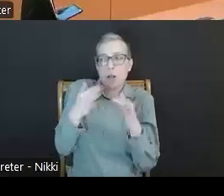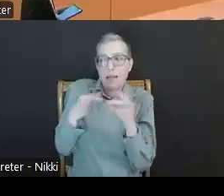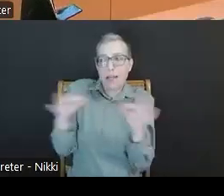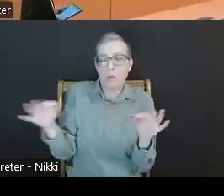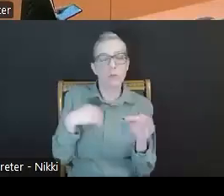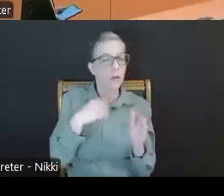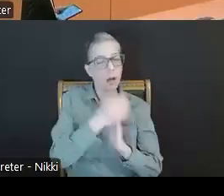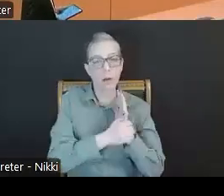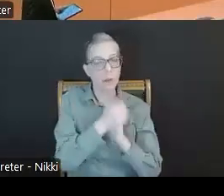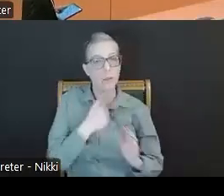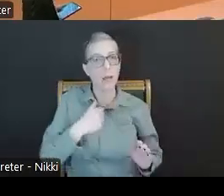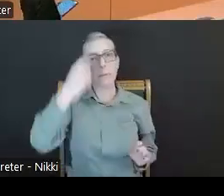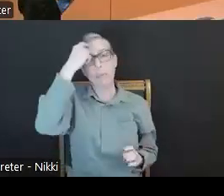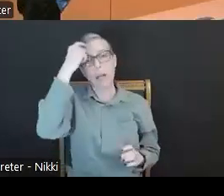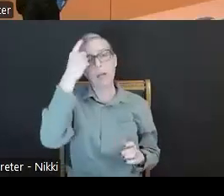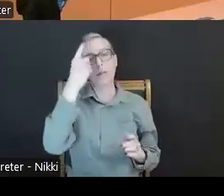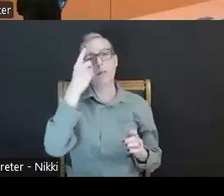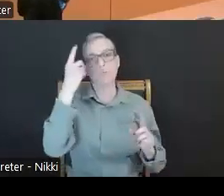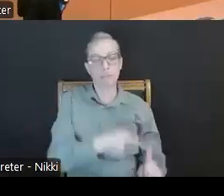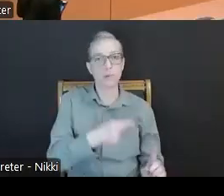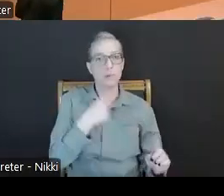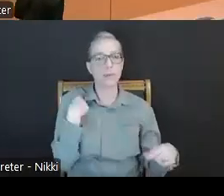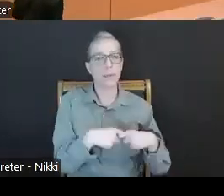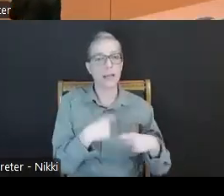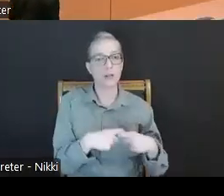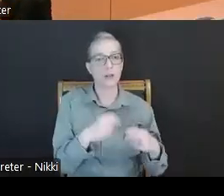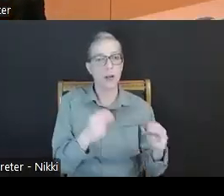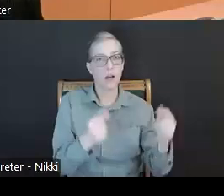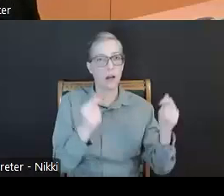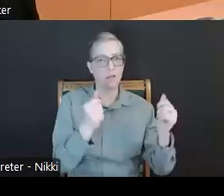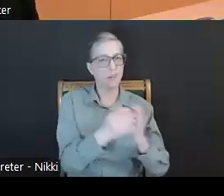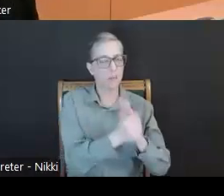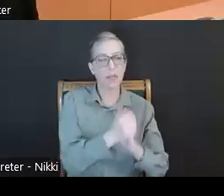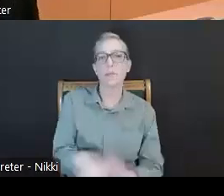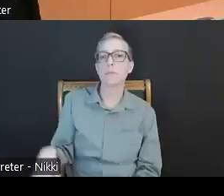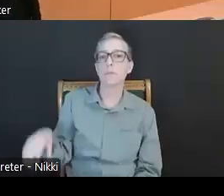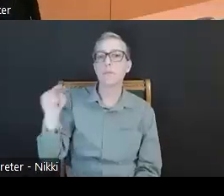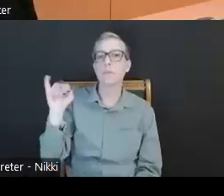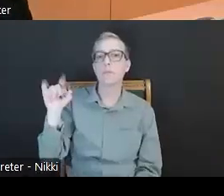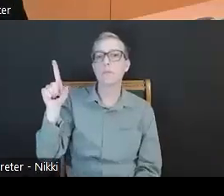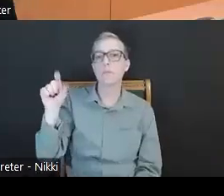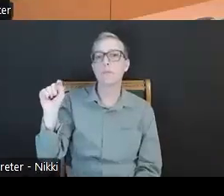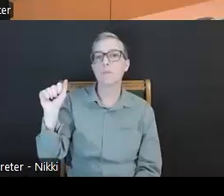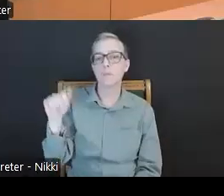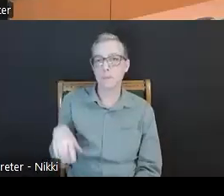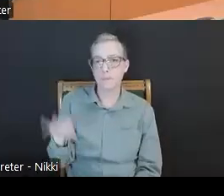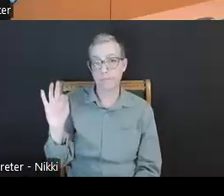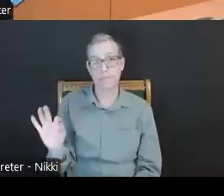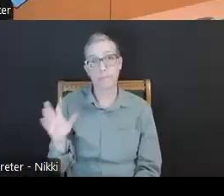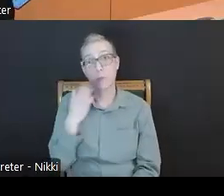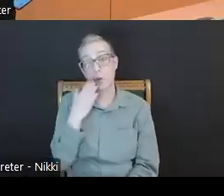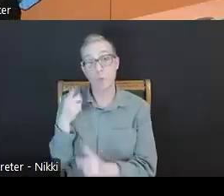So I was just wondering what your thoughts on that might be. Yeah, so that's definitely a great big point. And Lazos Fuertes is, I mean, we're very, very lucky to